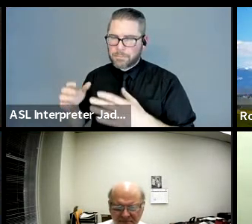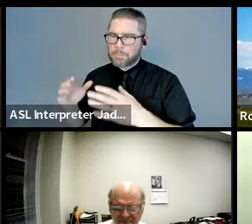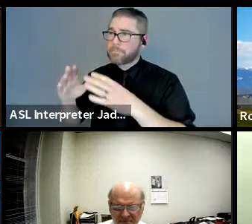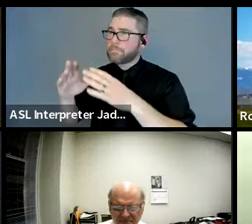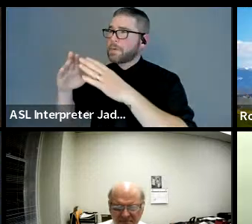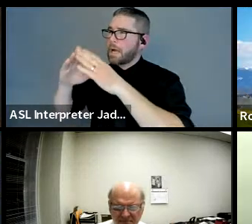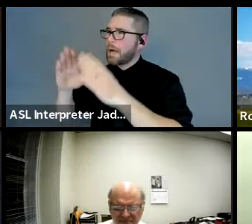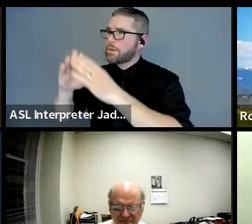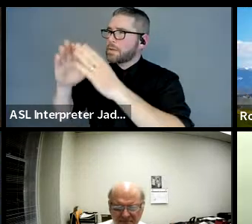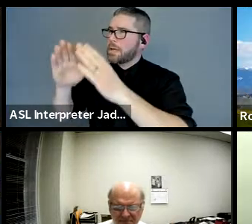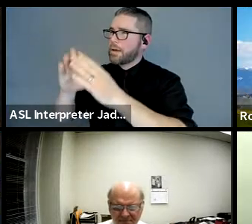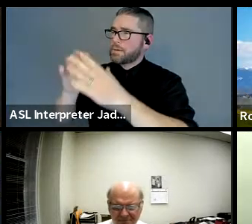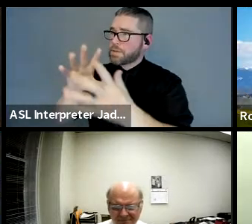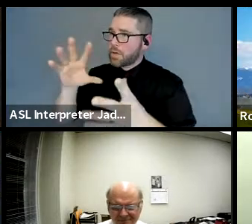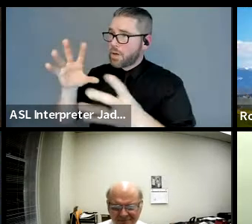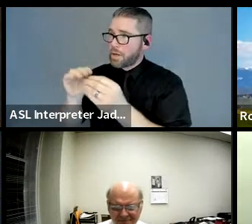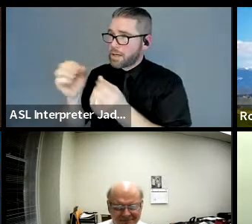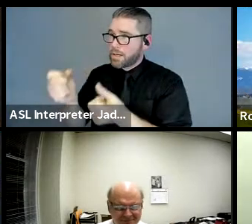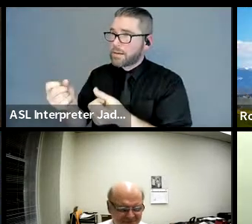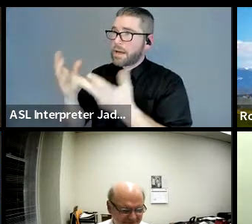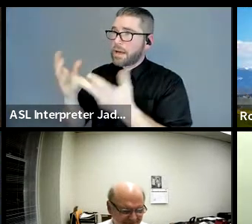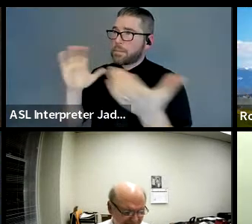CSC